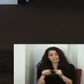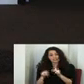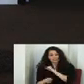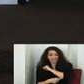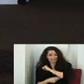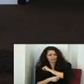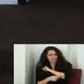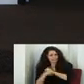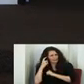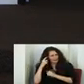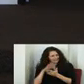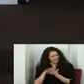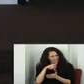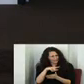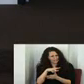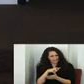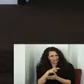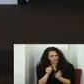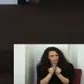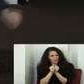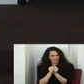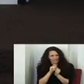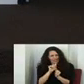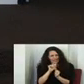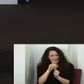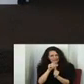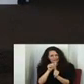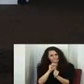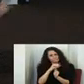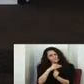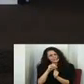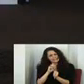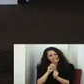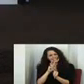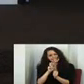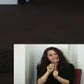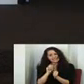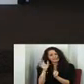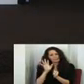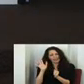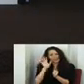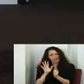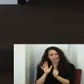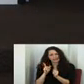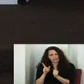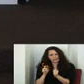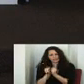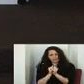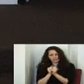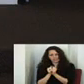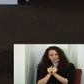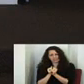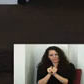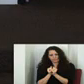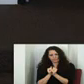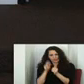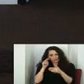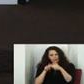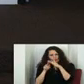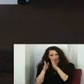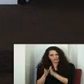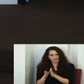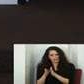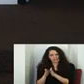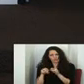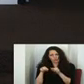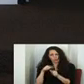was with Adam and Eve in the very beginning of the garden, who was with the prophets as they led the chosen Israelites through the